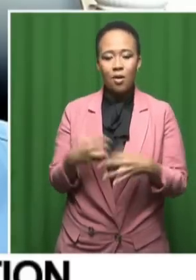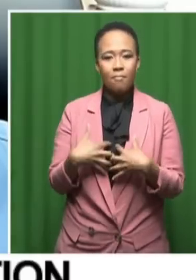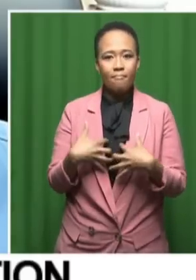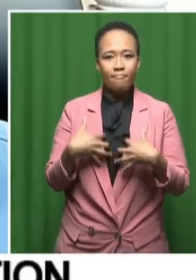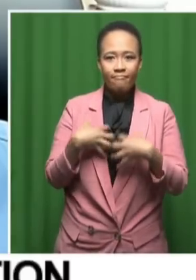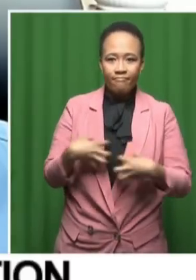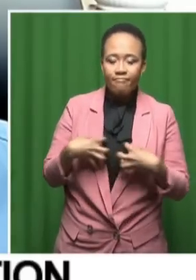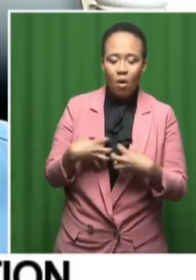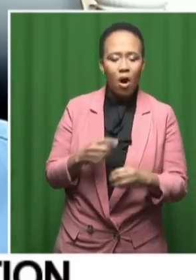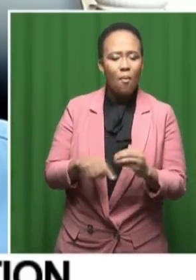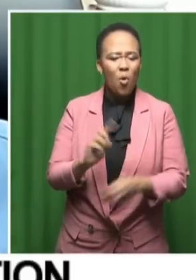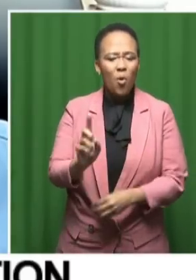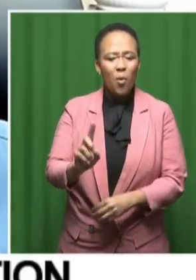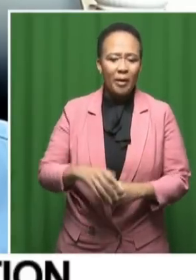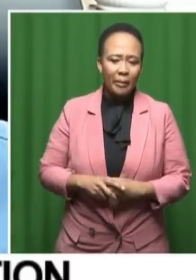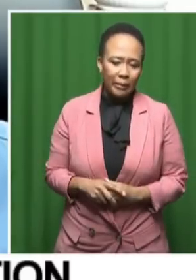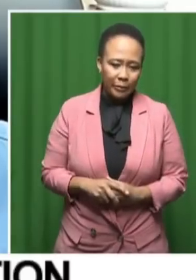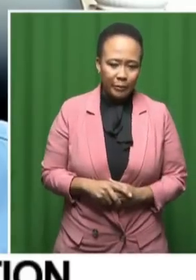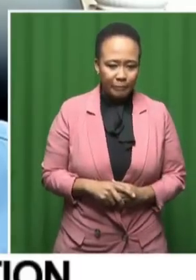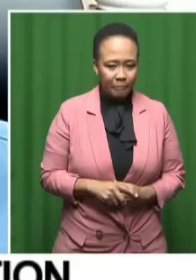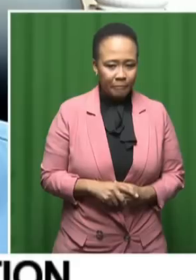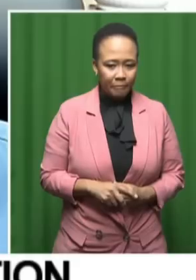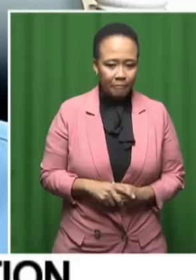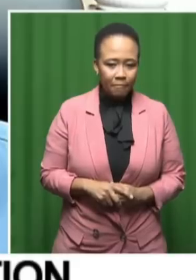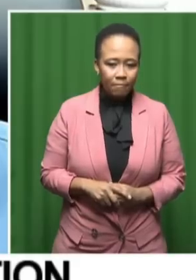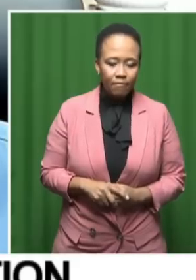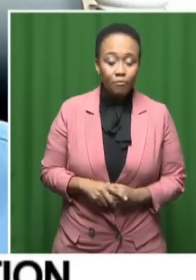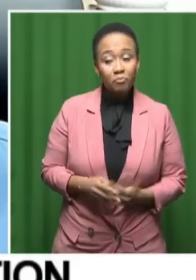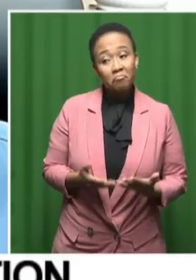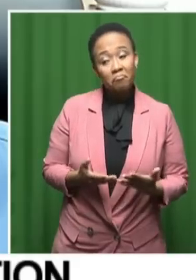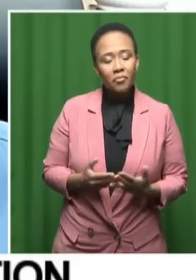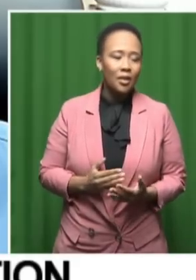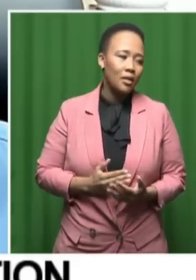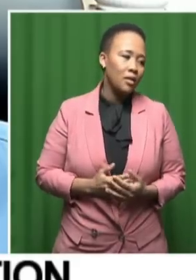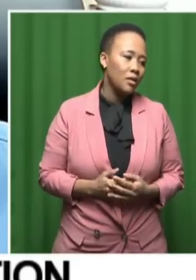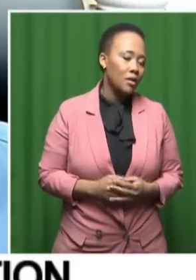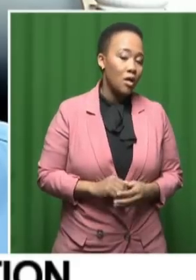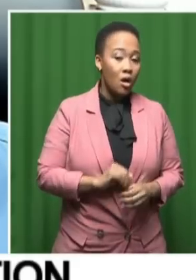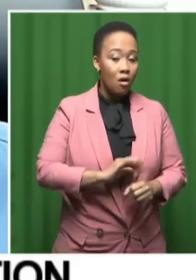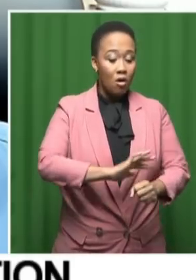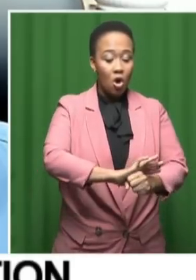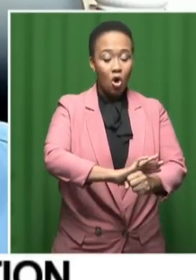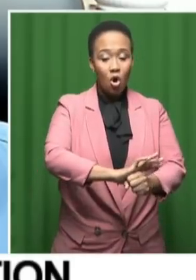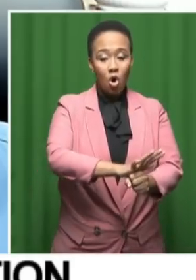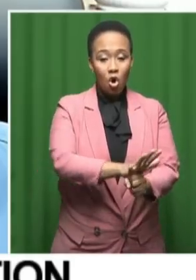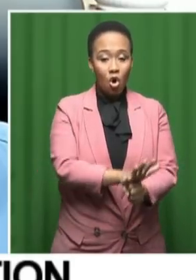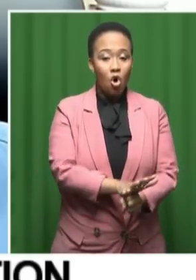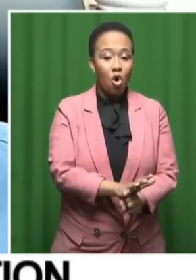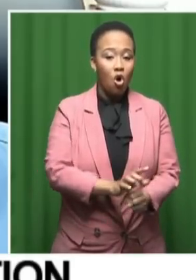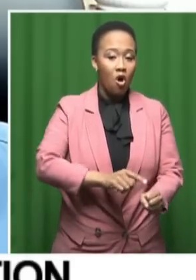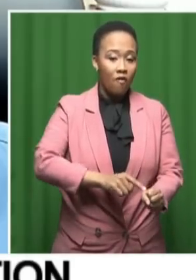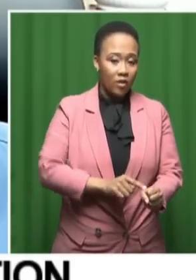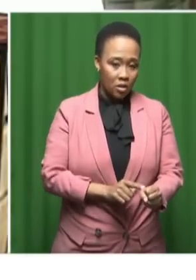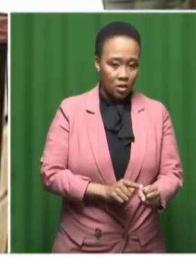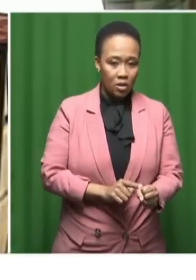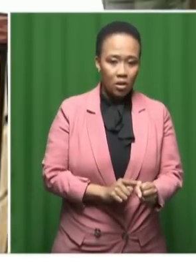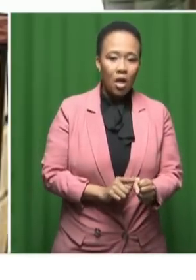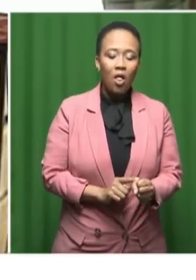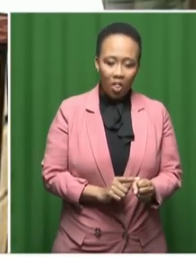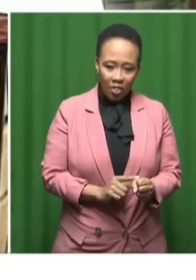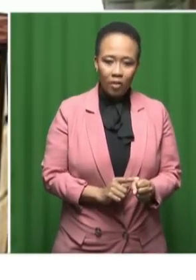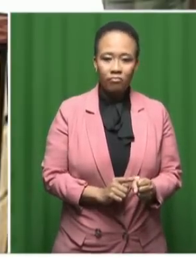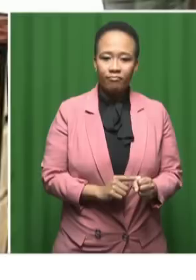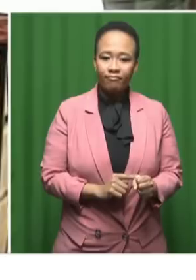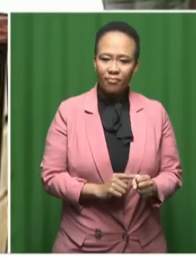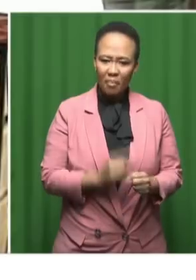point? So definitely, Sakina, COVID has not yet moved out of pandemic stage. It's